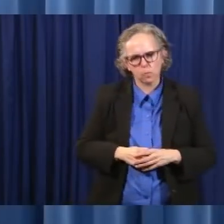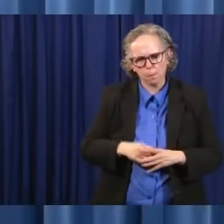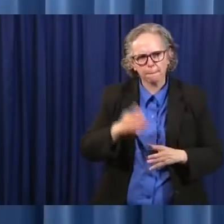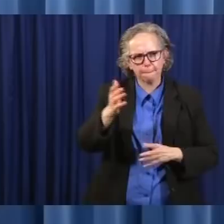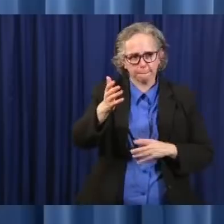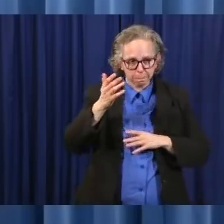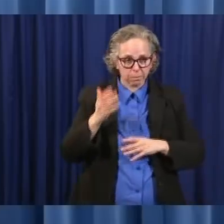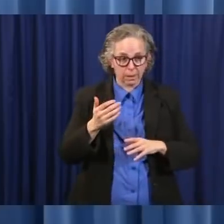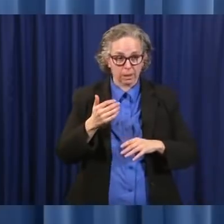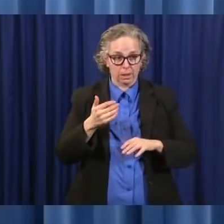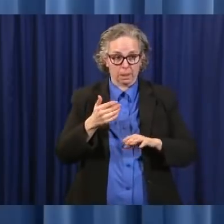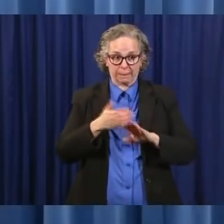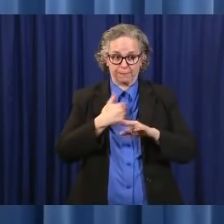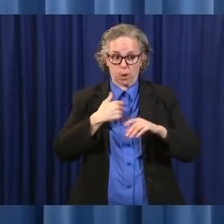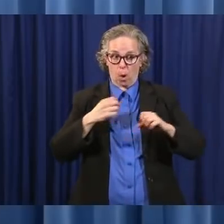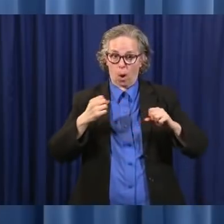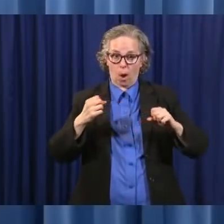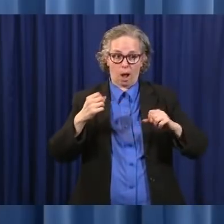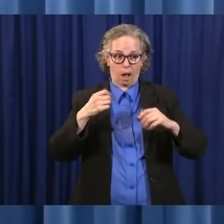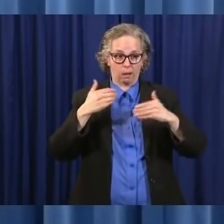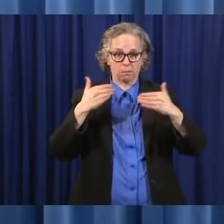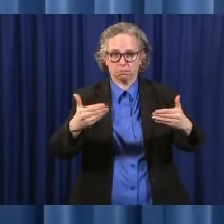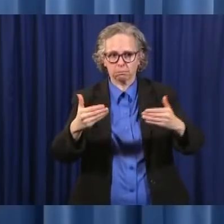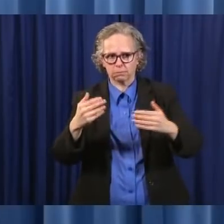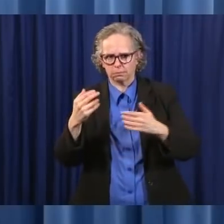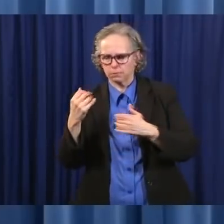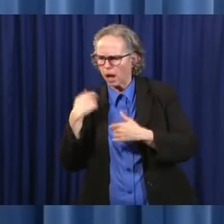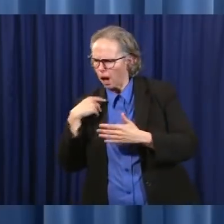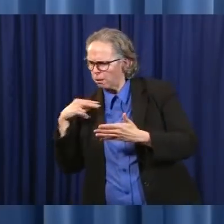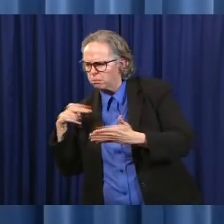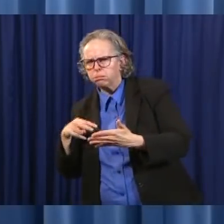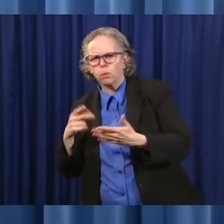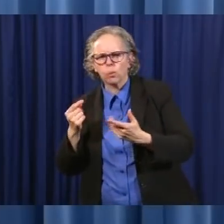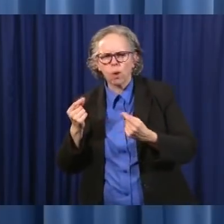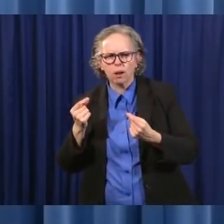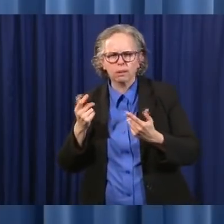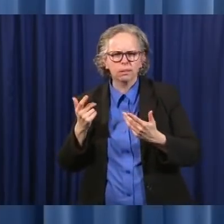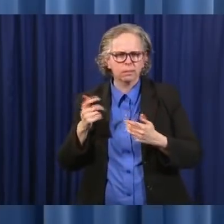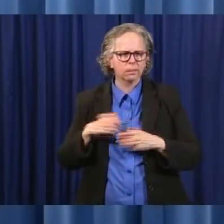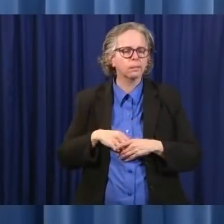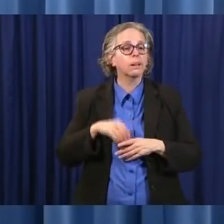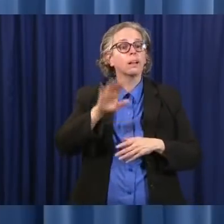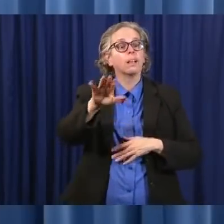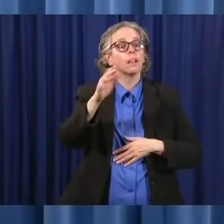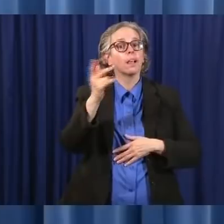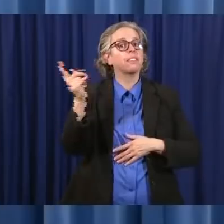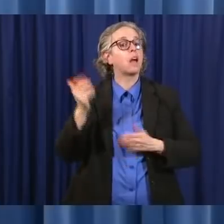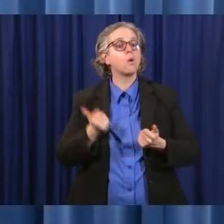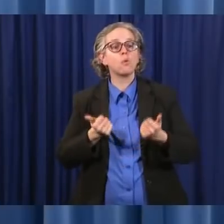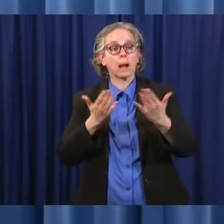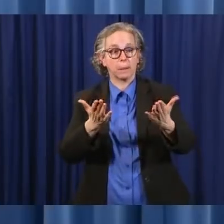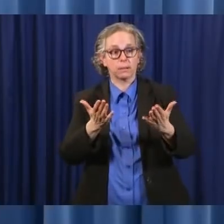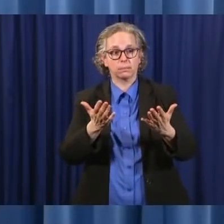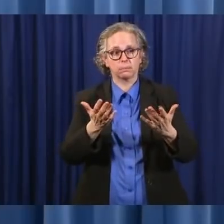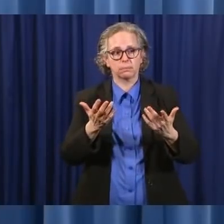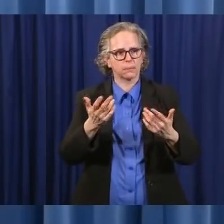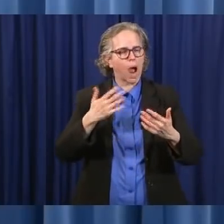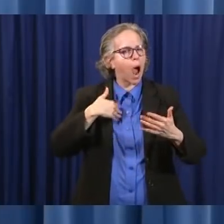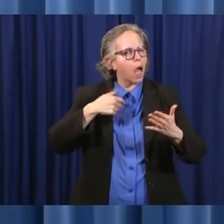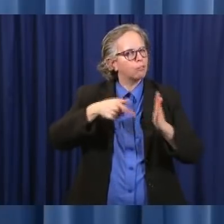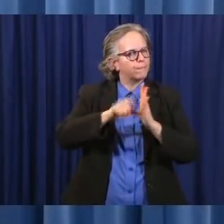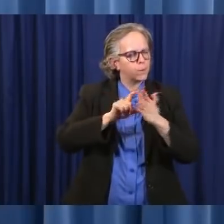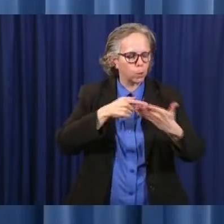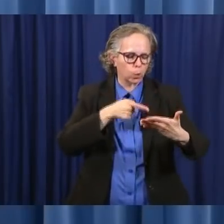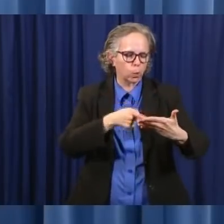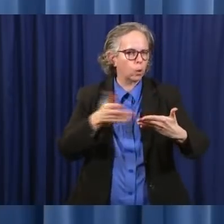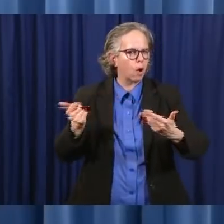came in, is that we have this back. I just need to take a look at it, and we would expect to be making an announcement